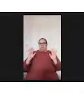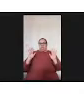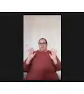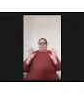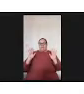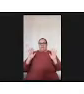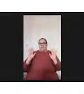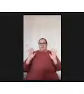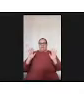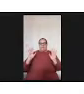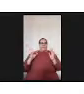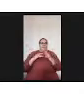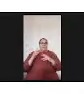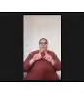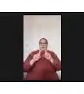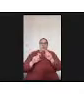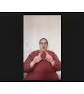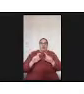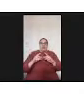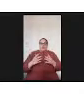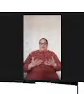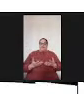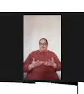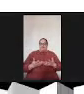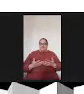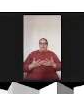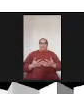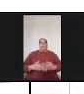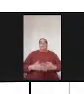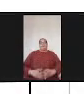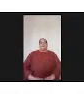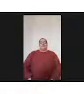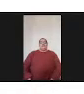if there are any questions.